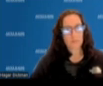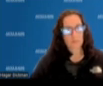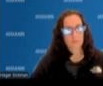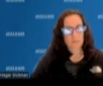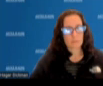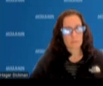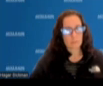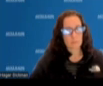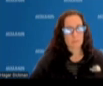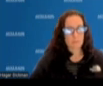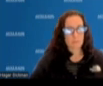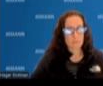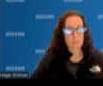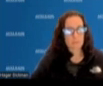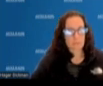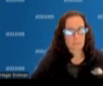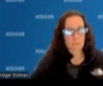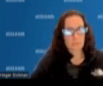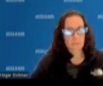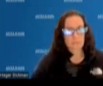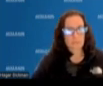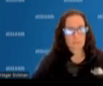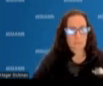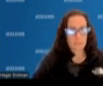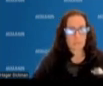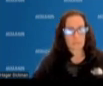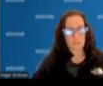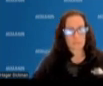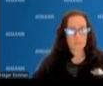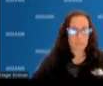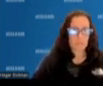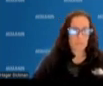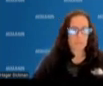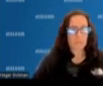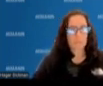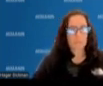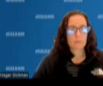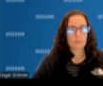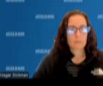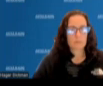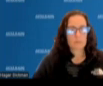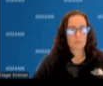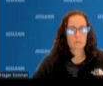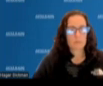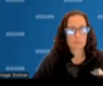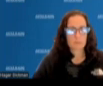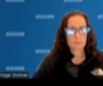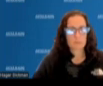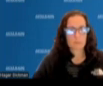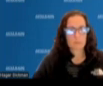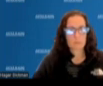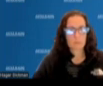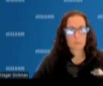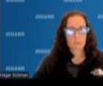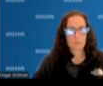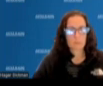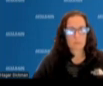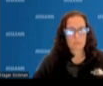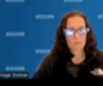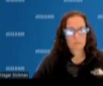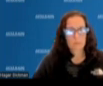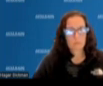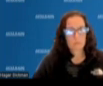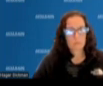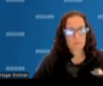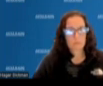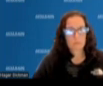does not mean that California is safe. It's adding work requirements at the federal